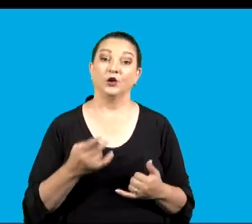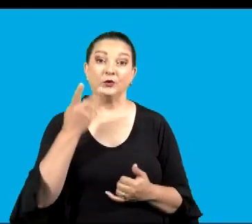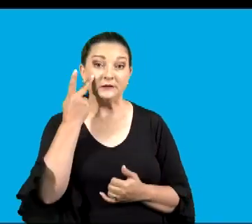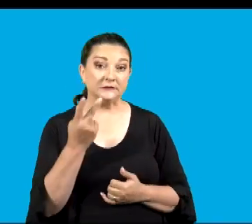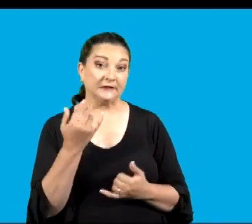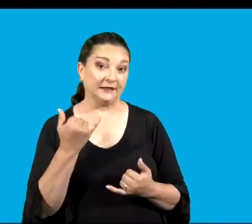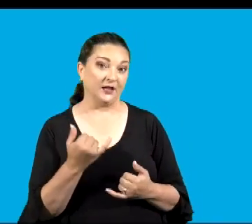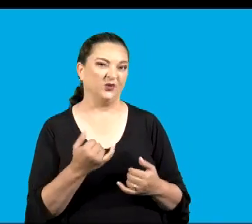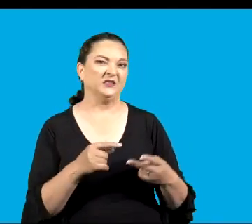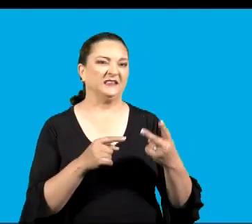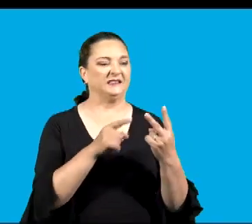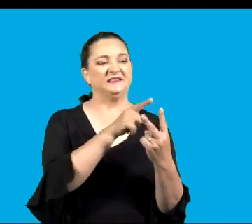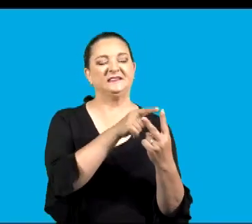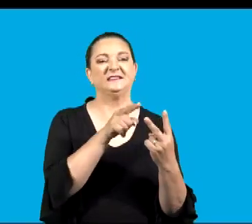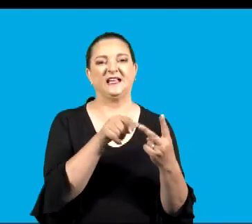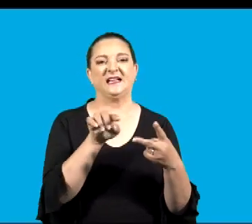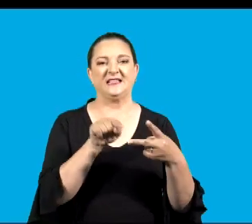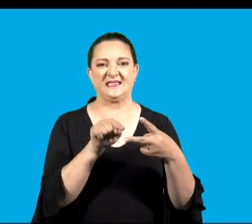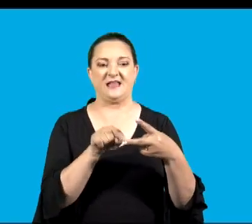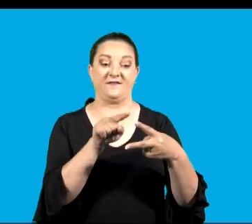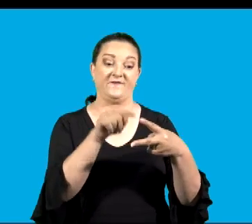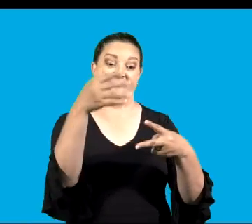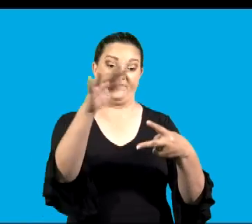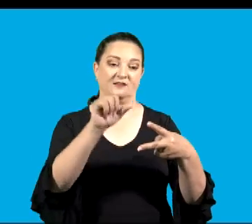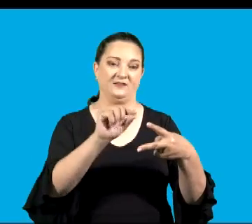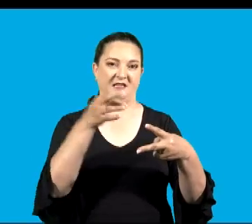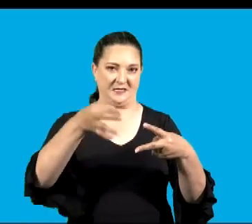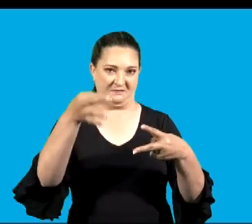at the second version now. And the question reads,